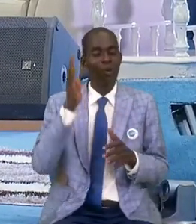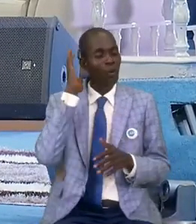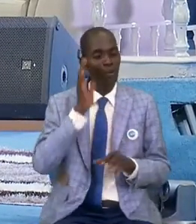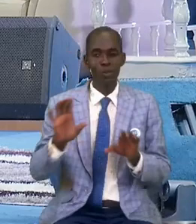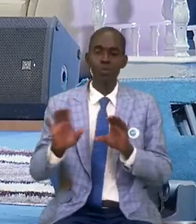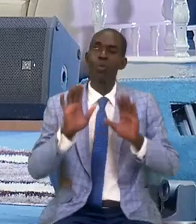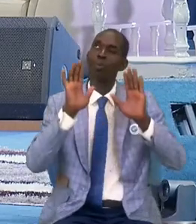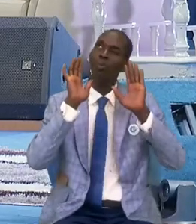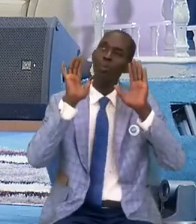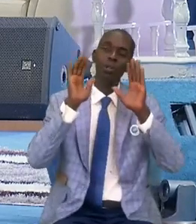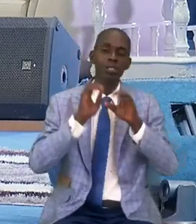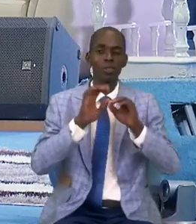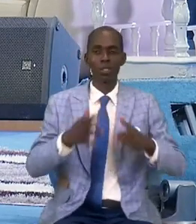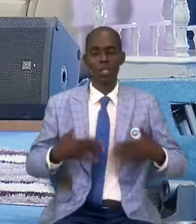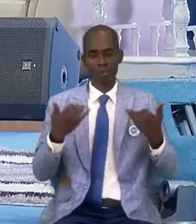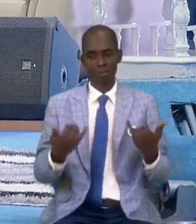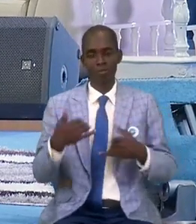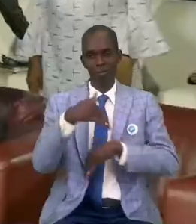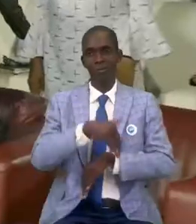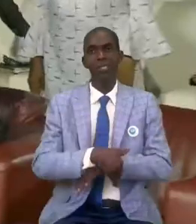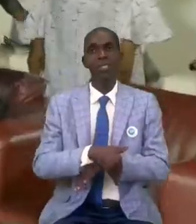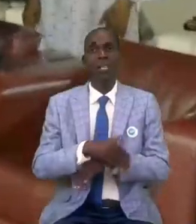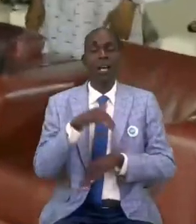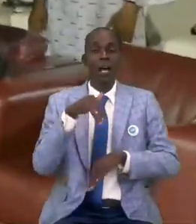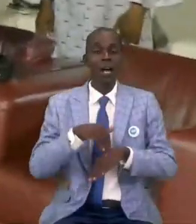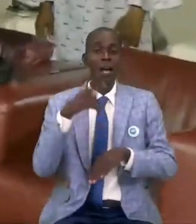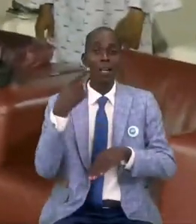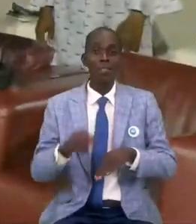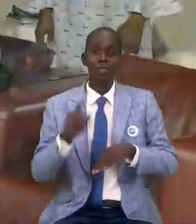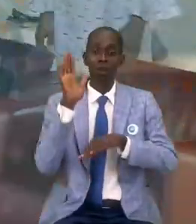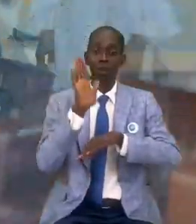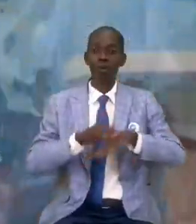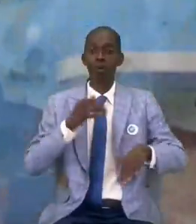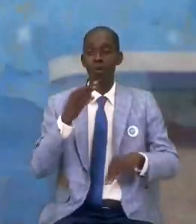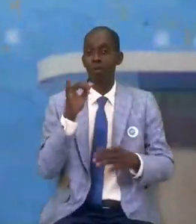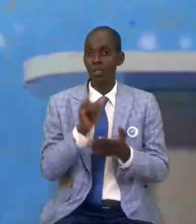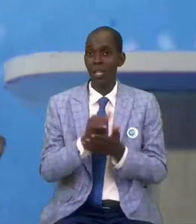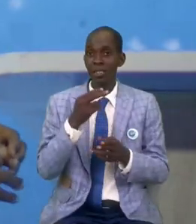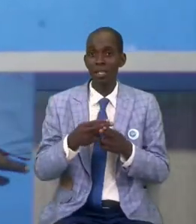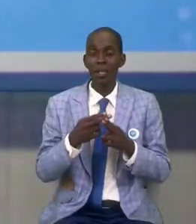of that name, blessings from heaven, salvation from heaven.